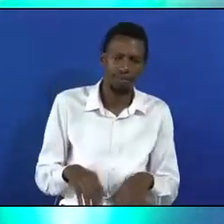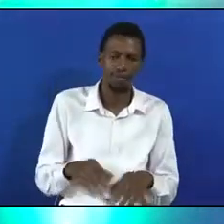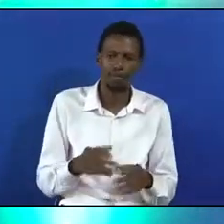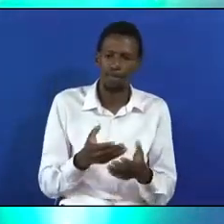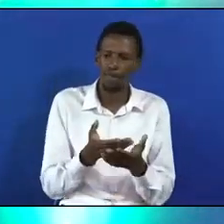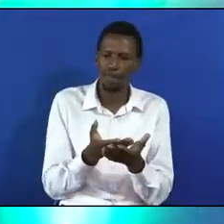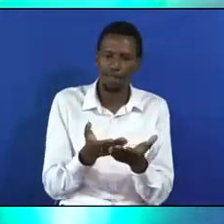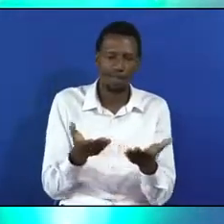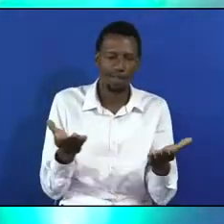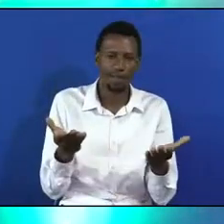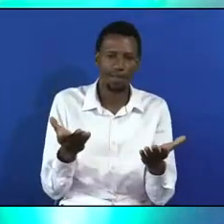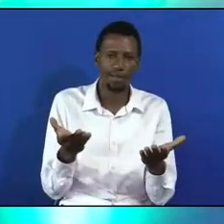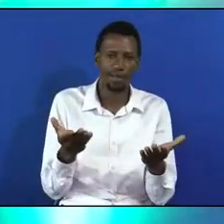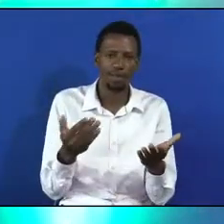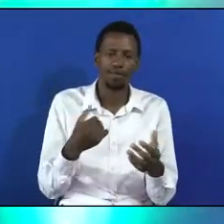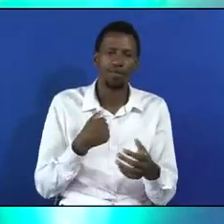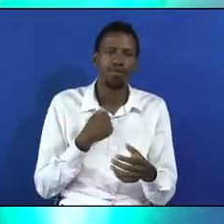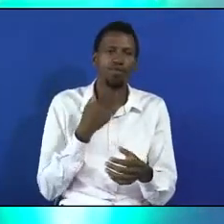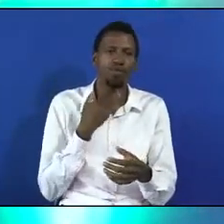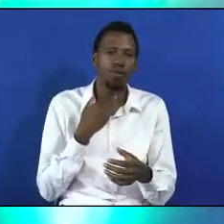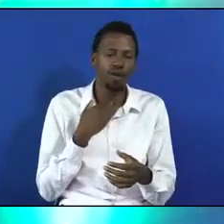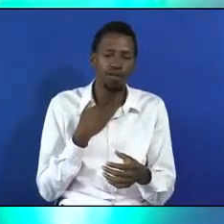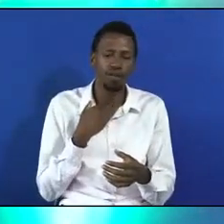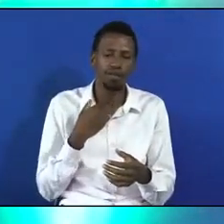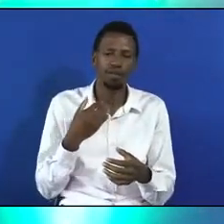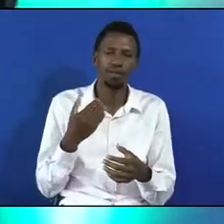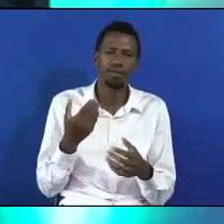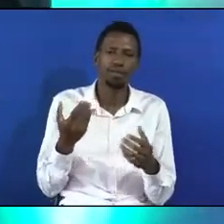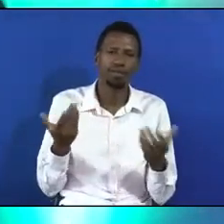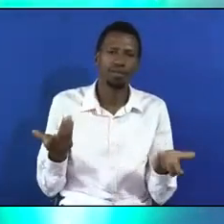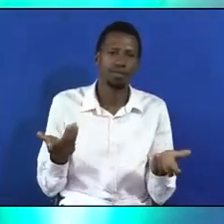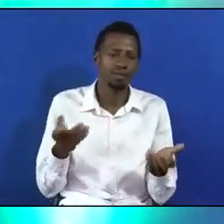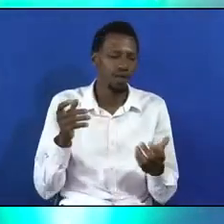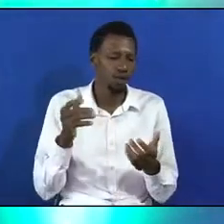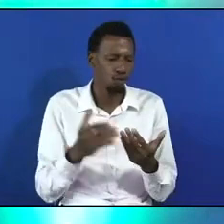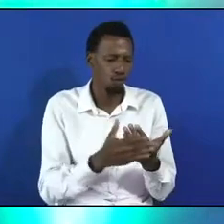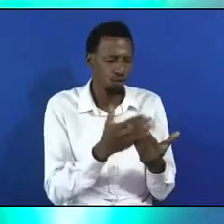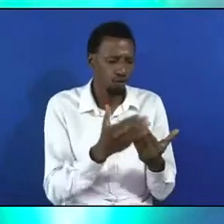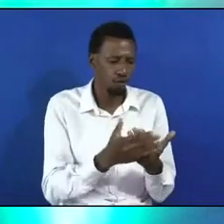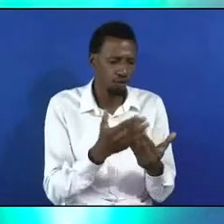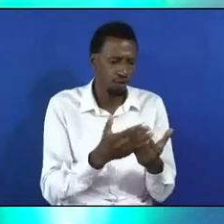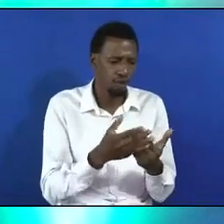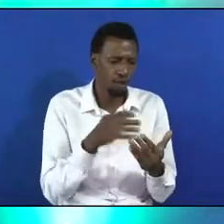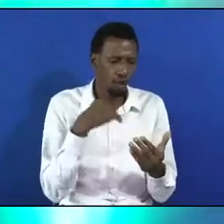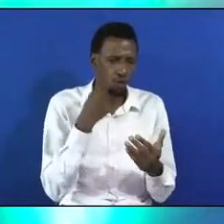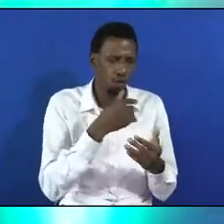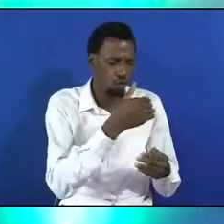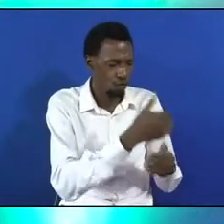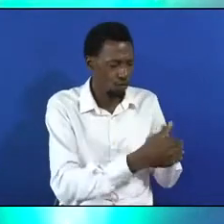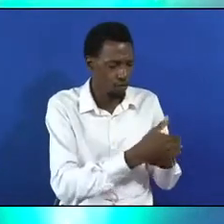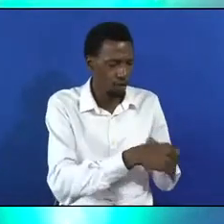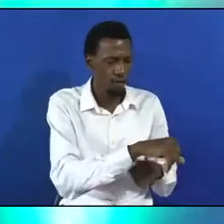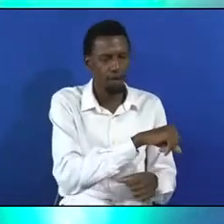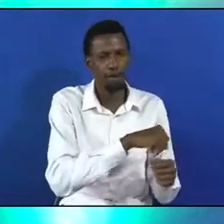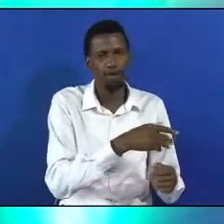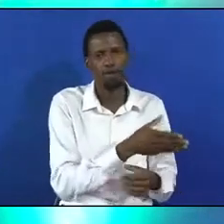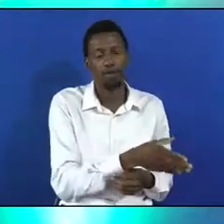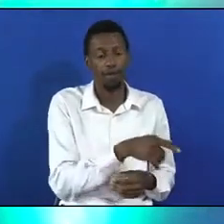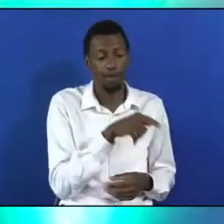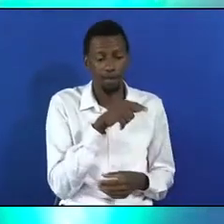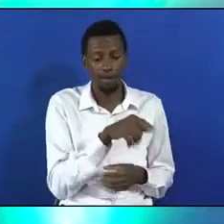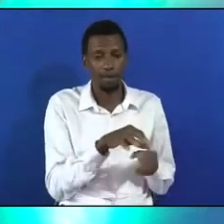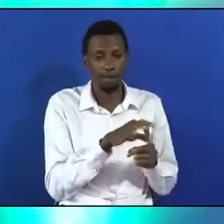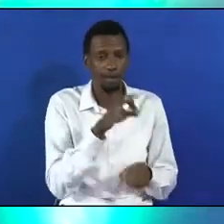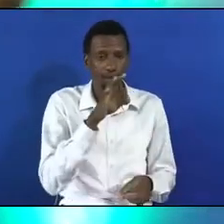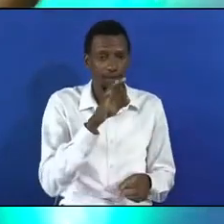are no longer bothering me, and I don't want to take care of the ones who are around me. That spirit is the